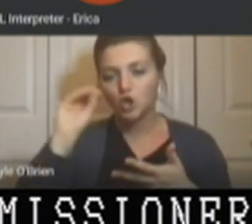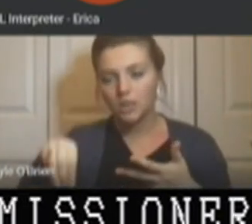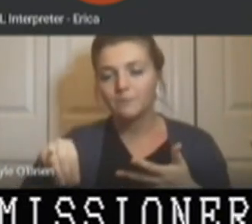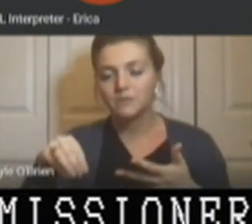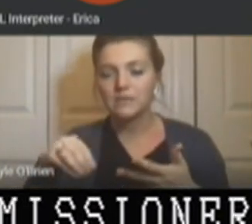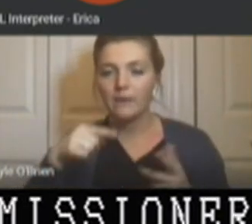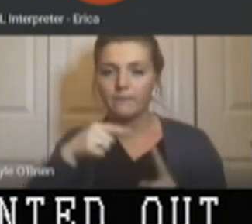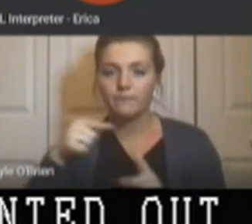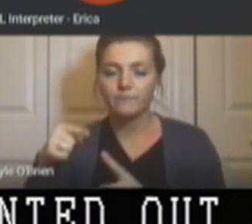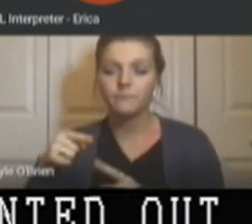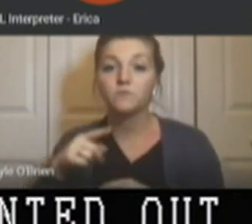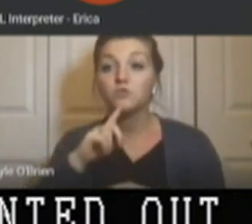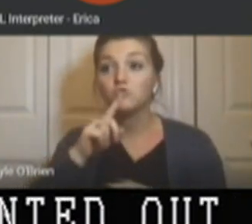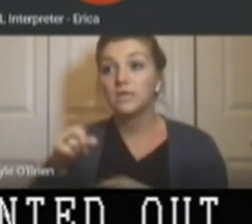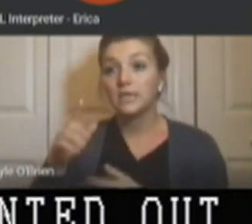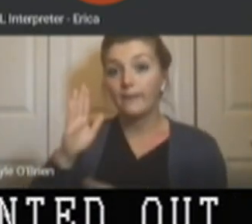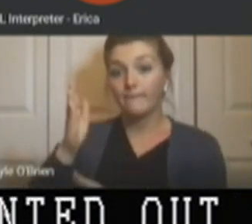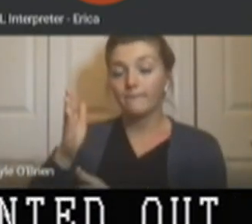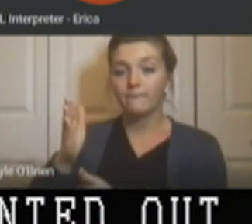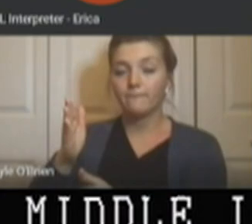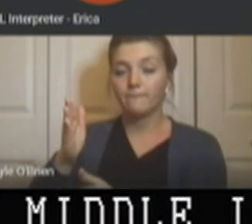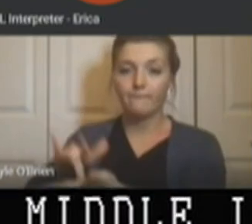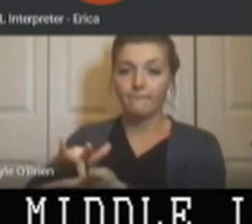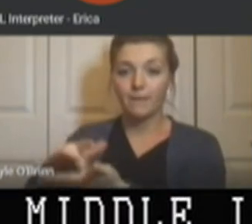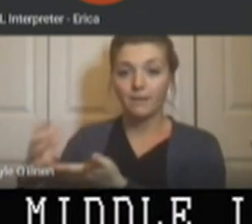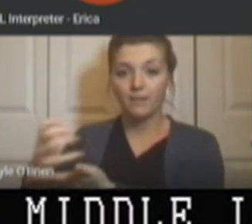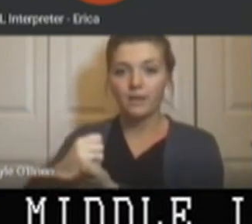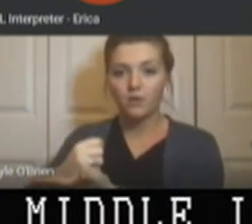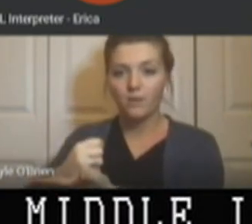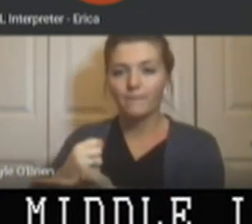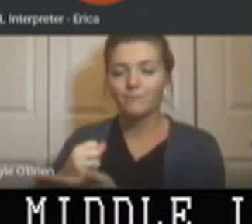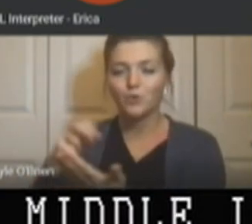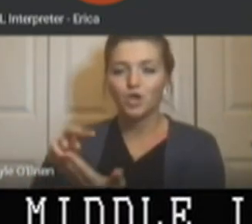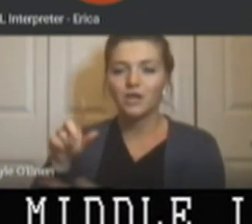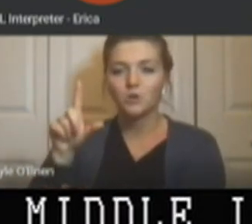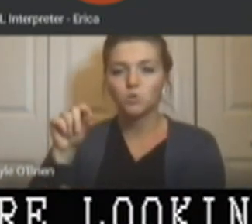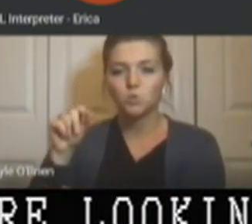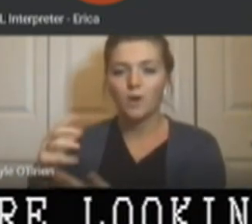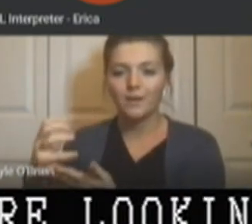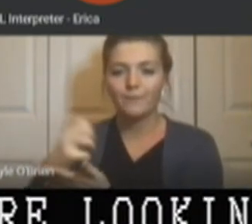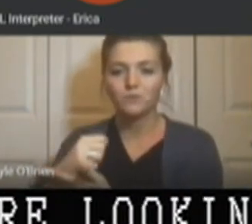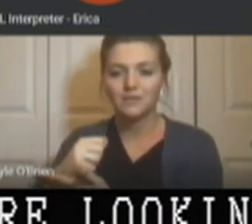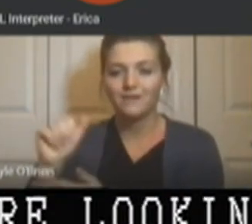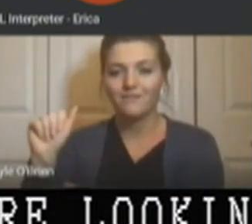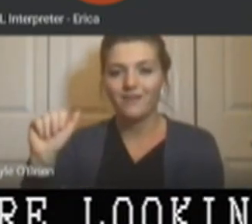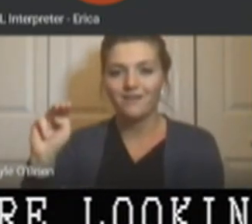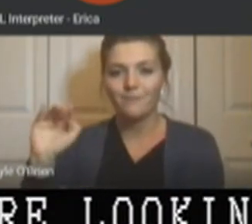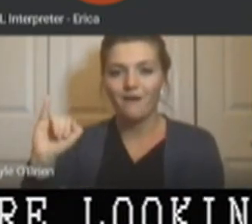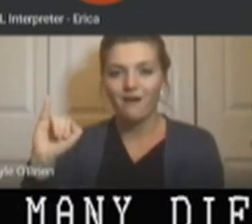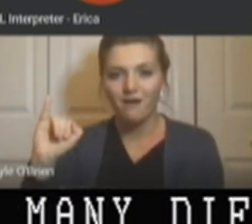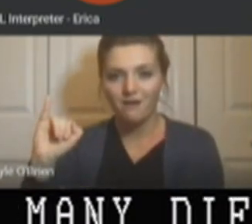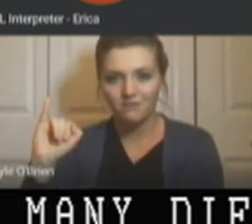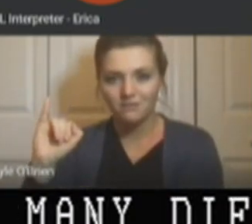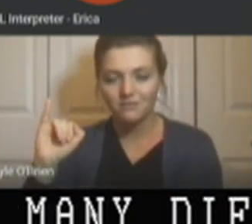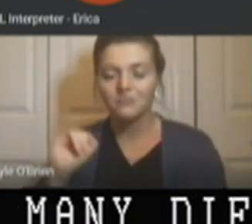80 to 120% of AMI. But there are many different agencies across the city that are looking